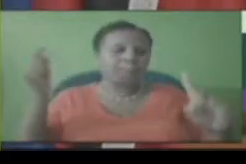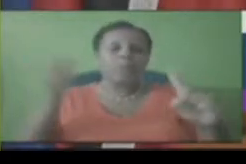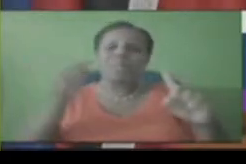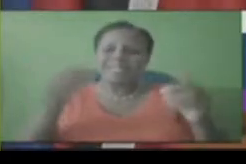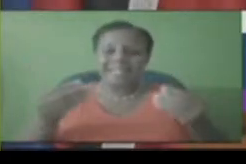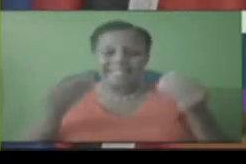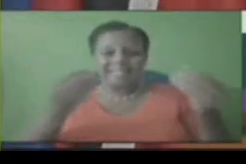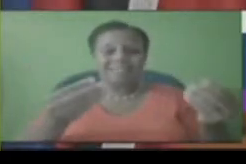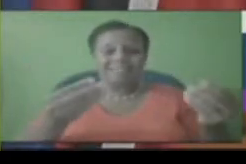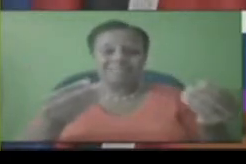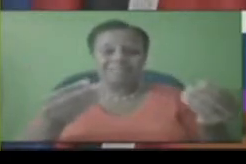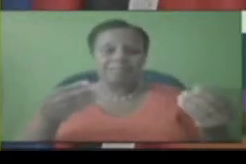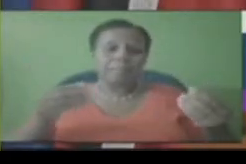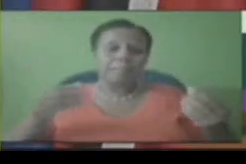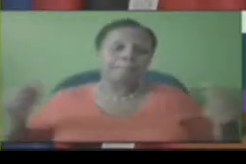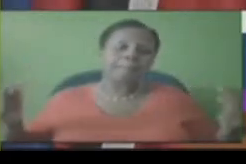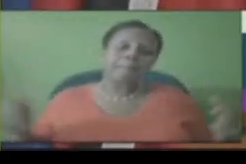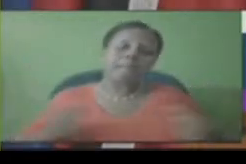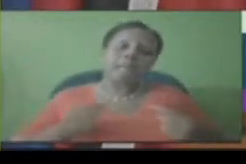to prevent